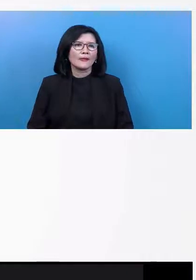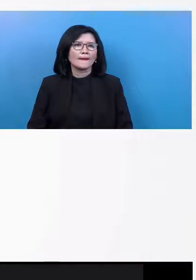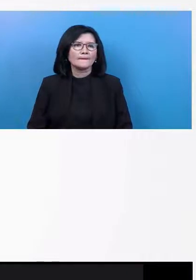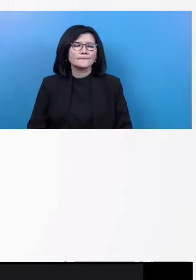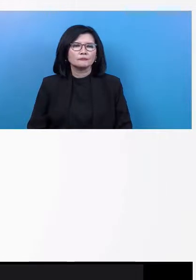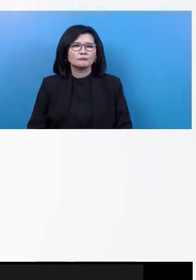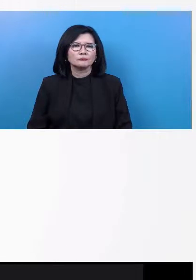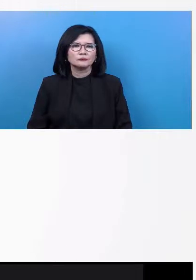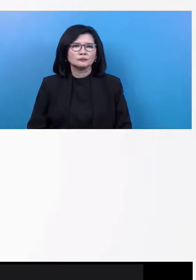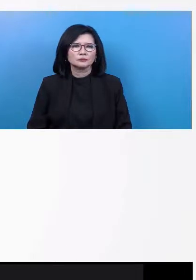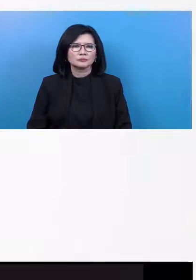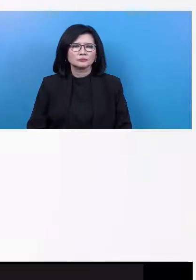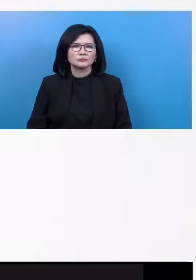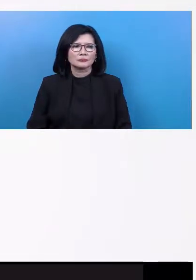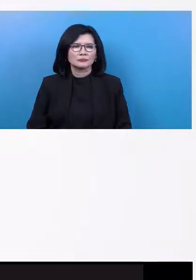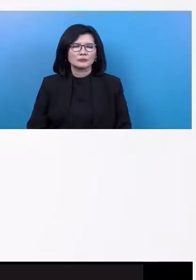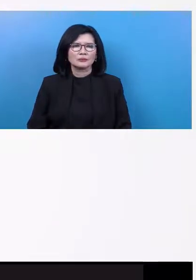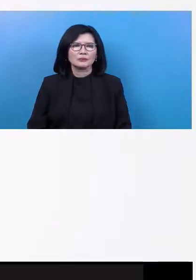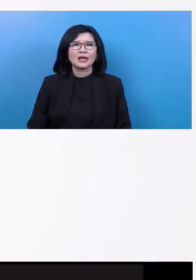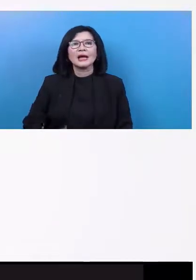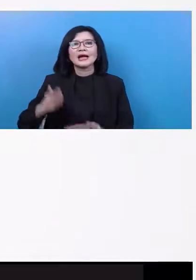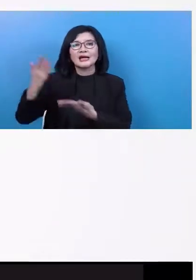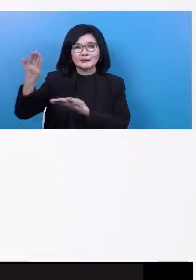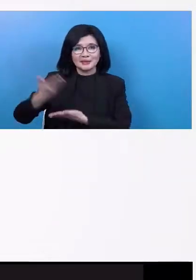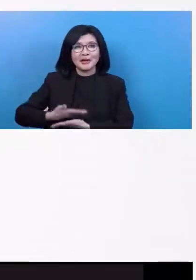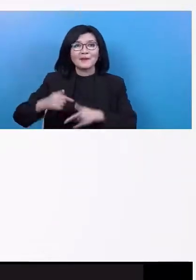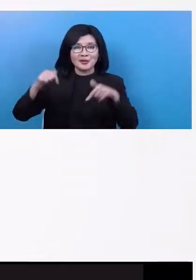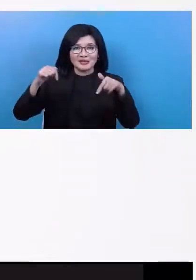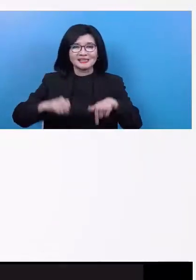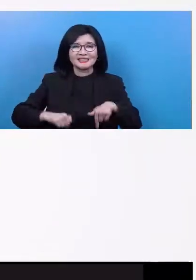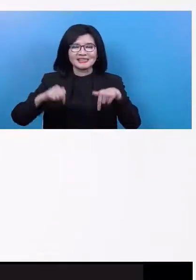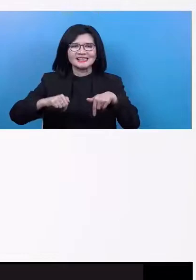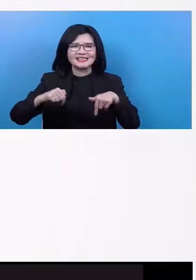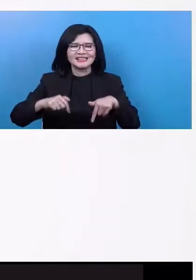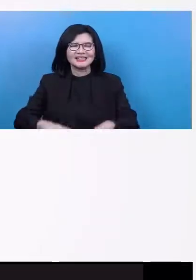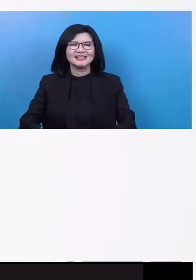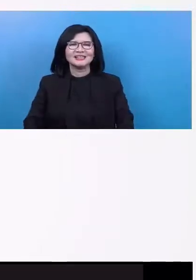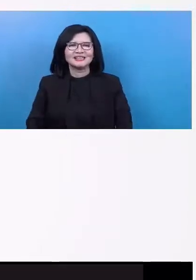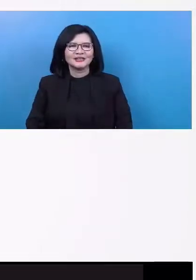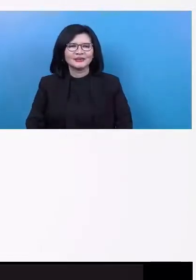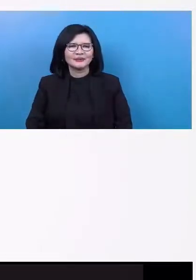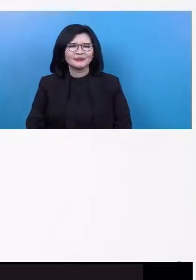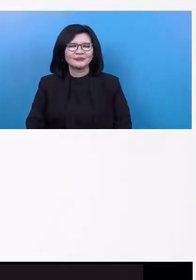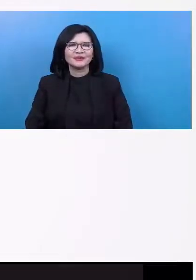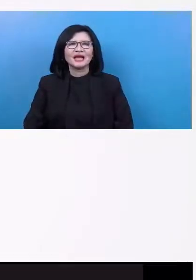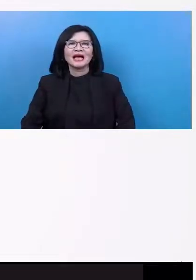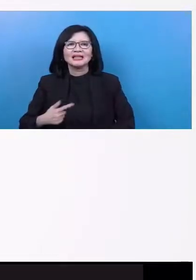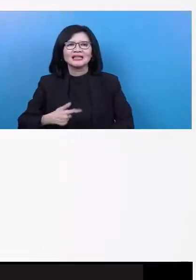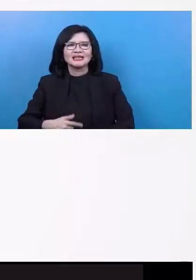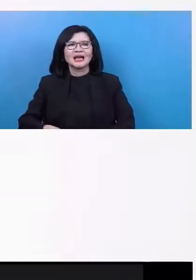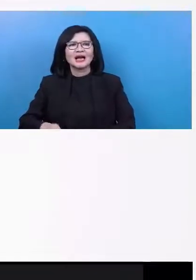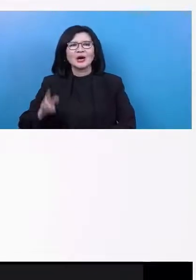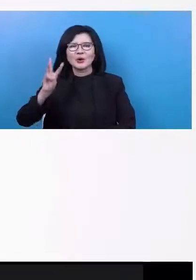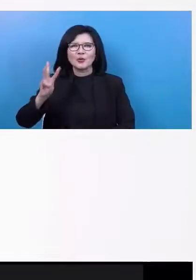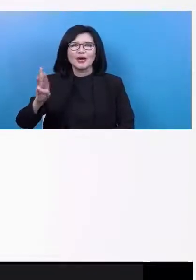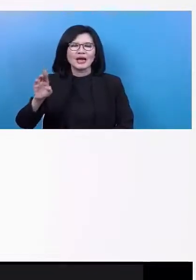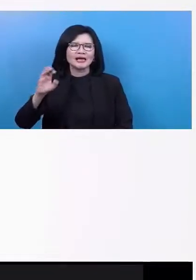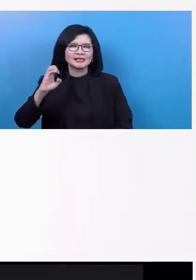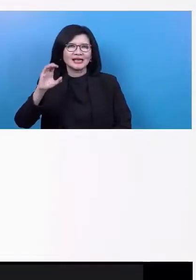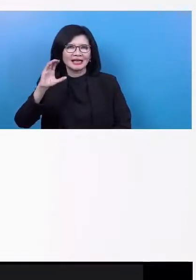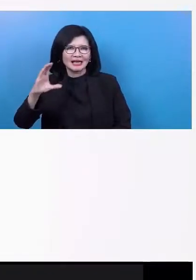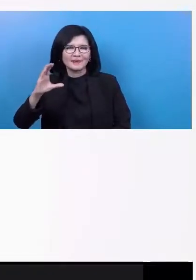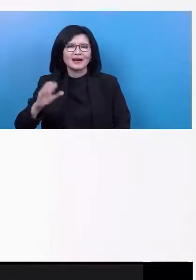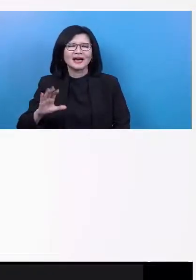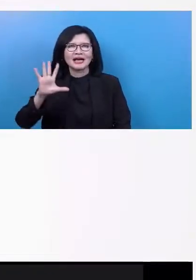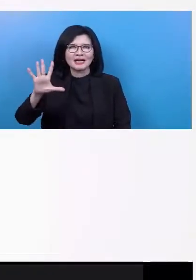It's my pleasure to welcome you to the World Reconstruction Conference, the 5th edition of itself. We are delighted to